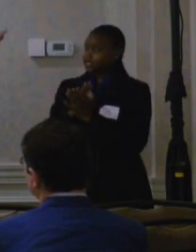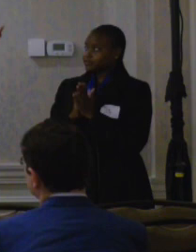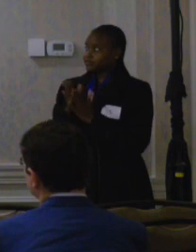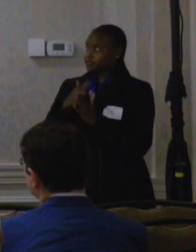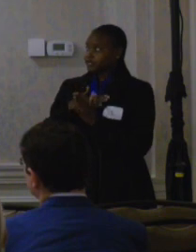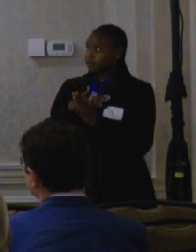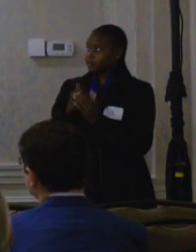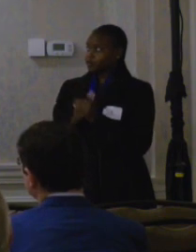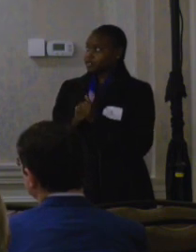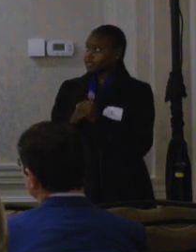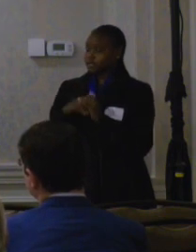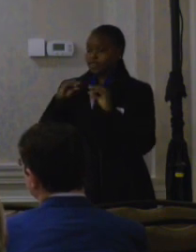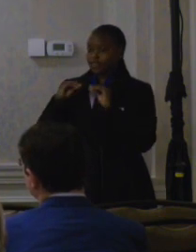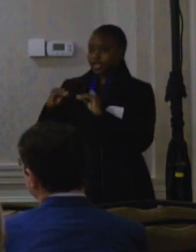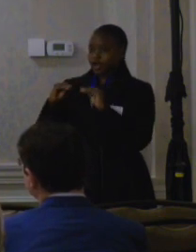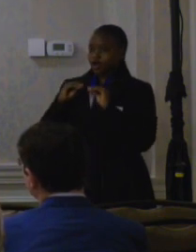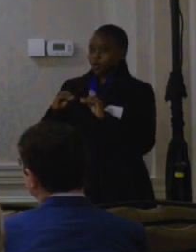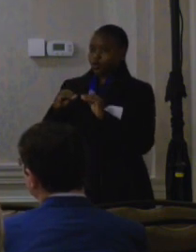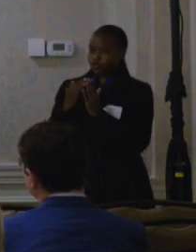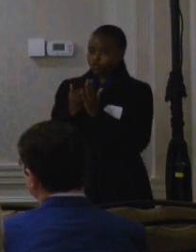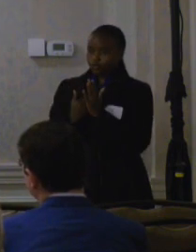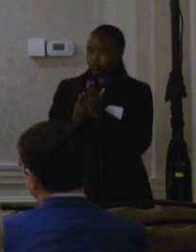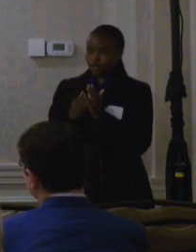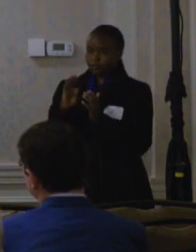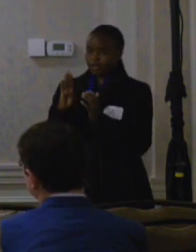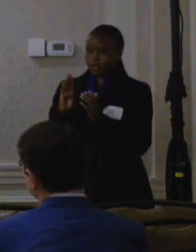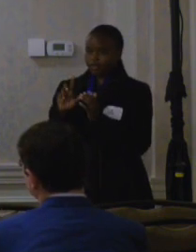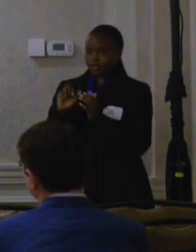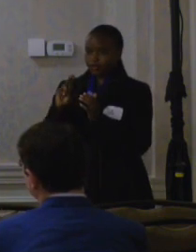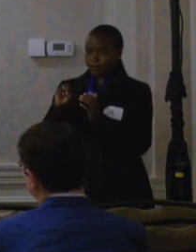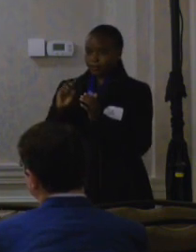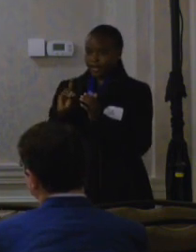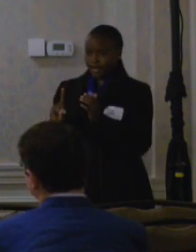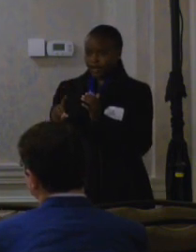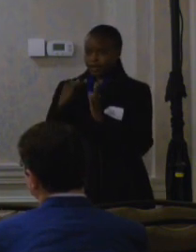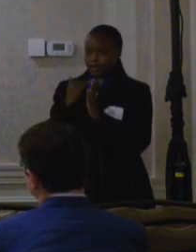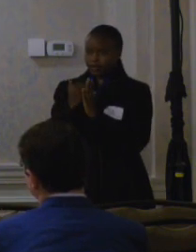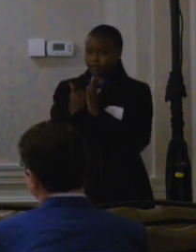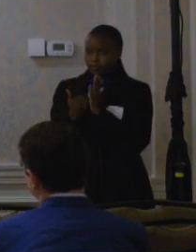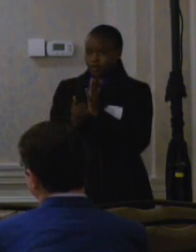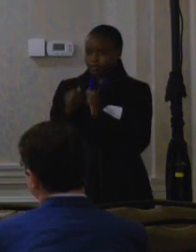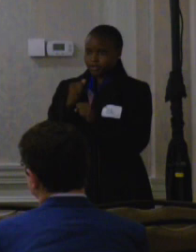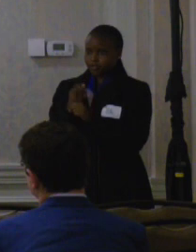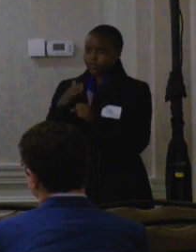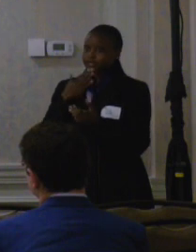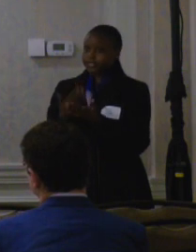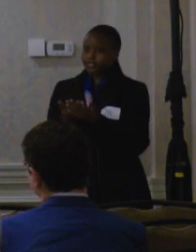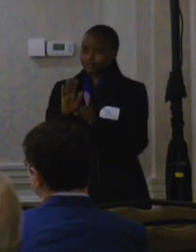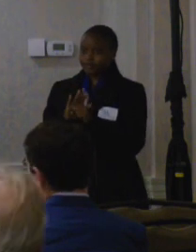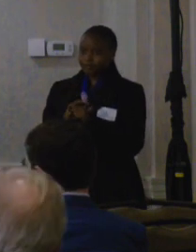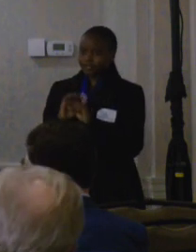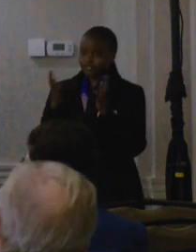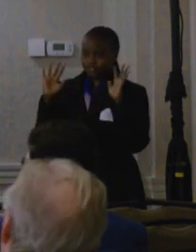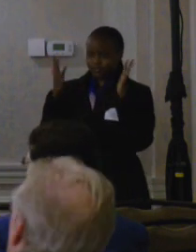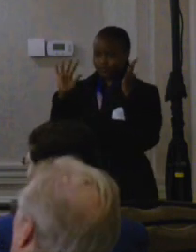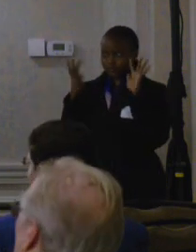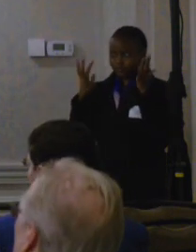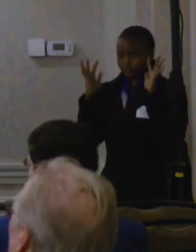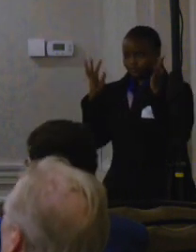both the Coach program and the Blend program. And let's do it. Thank you very much.